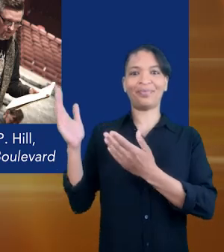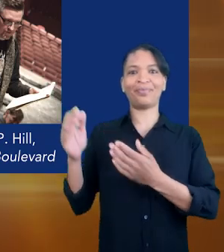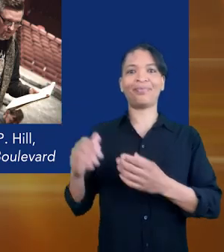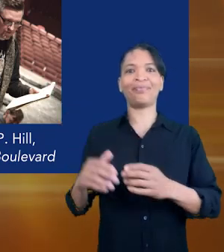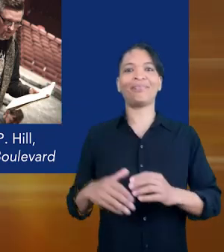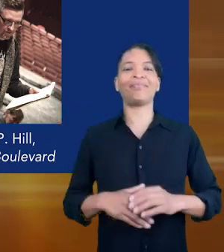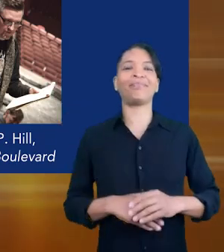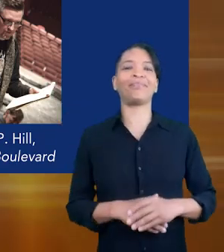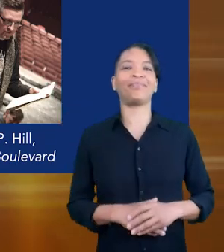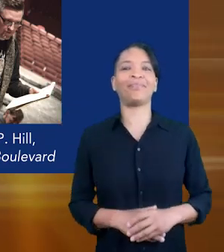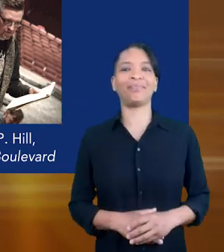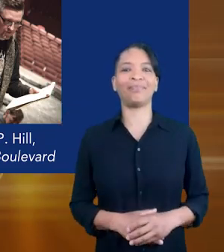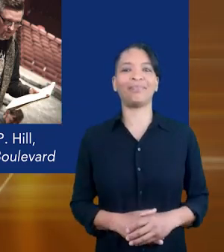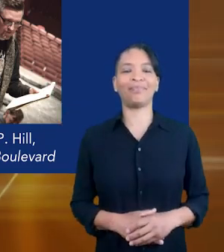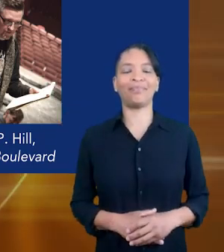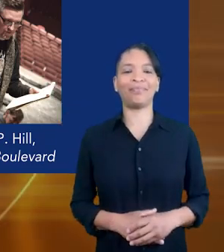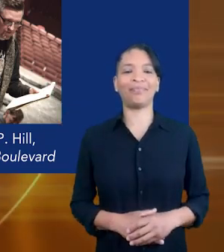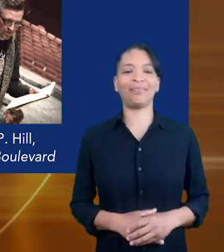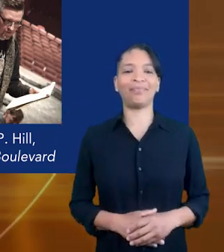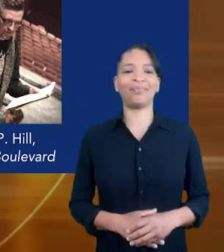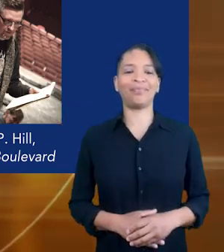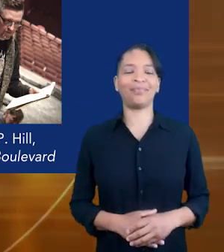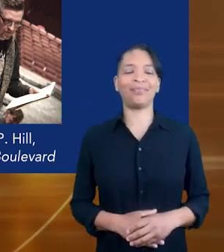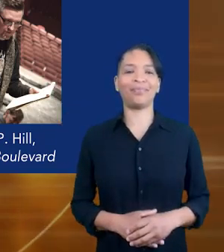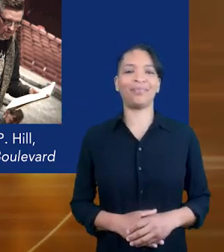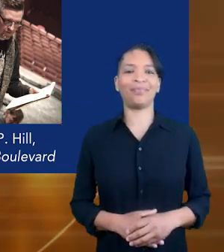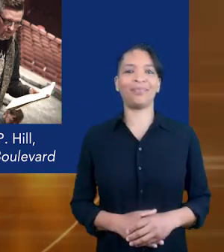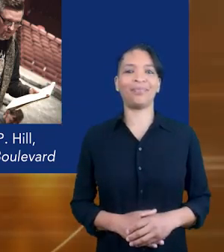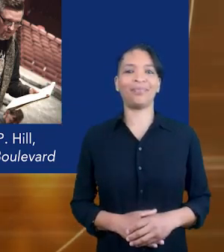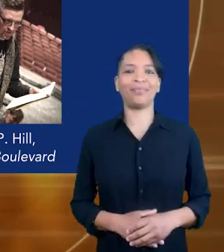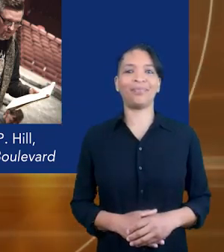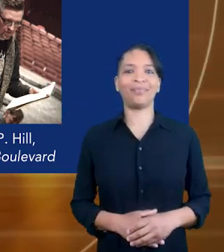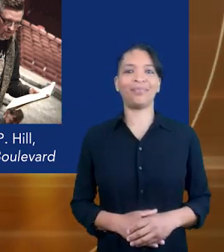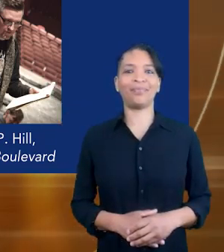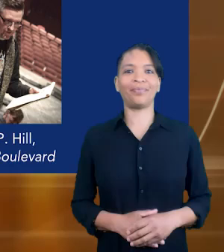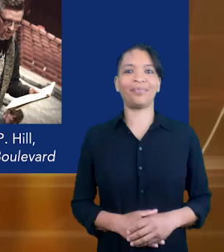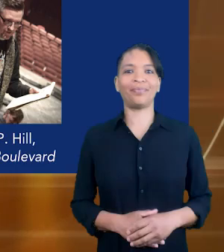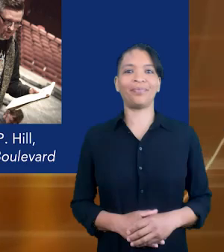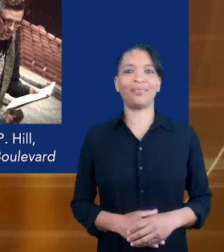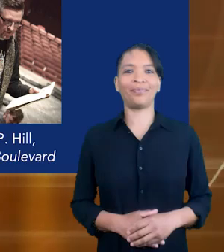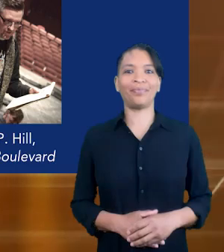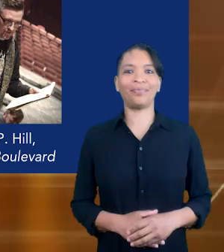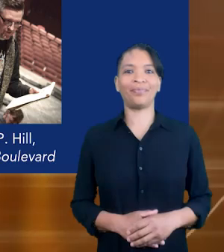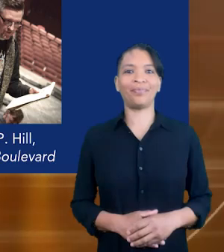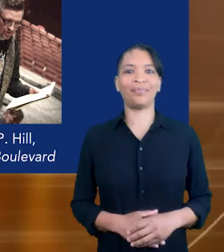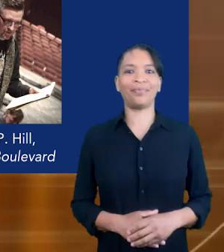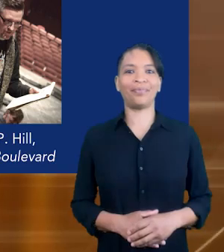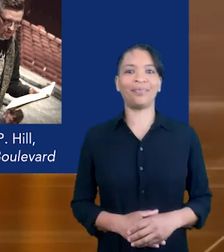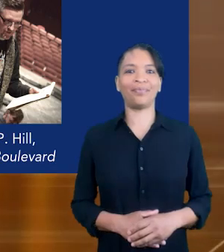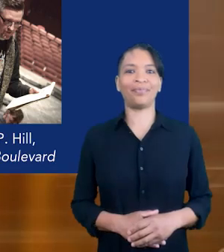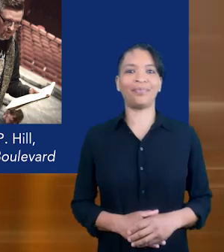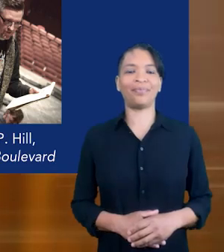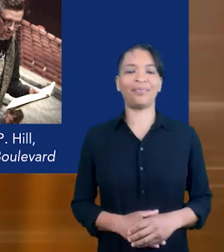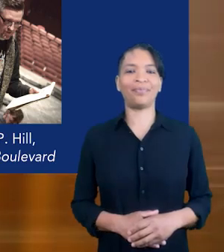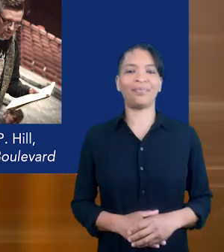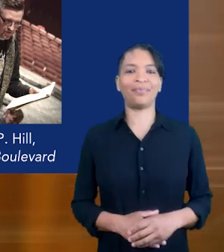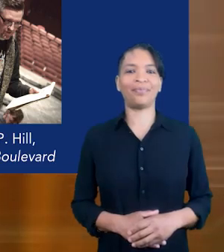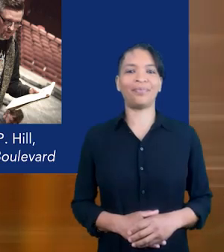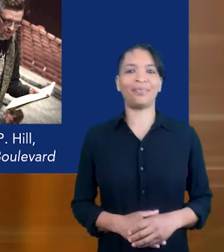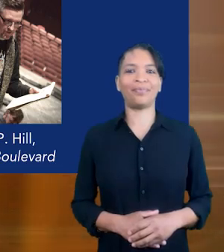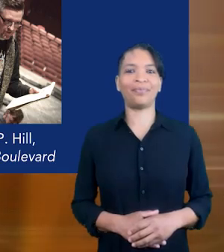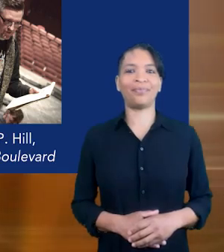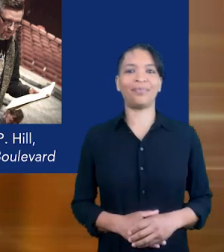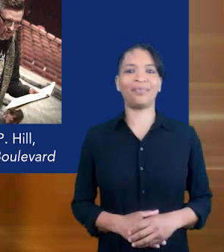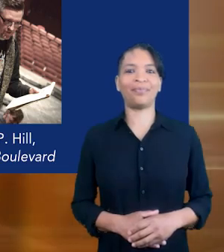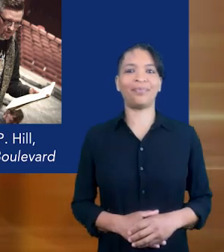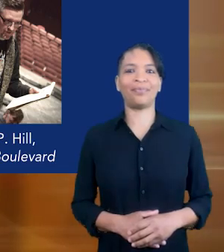Lee Sunday Evans, Detroit Red at Arts Emerson; and Kevin P. Hill,